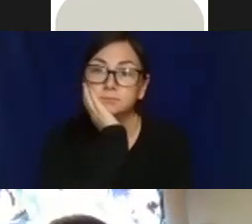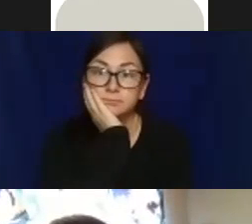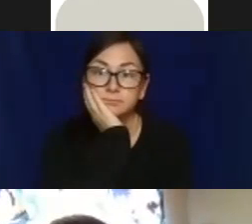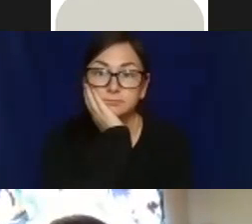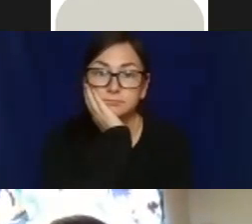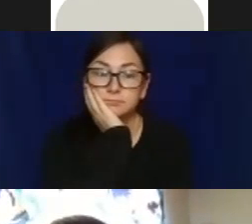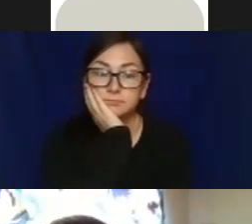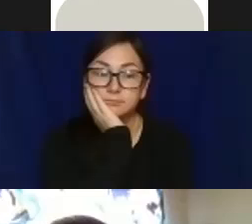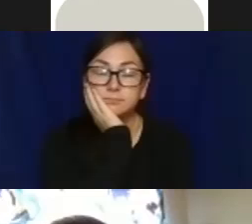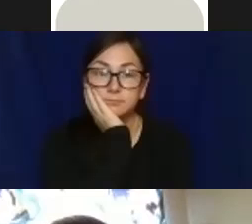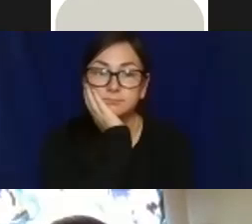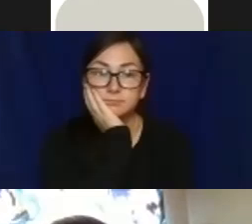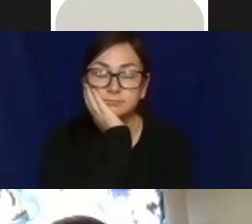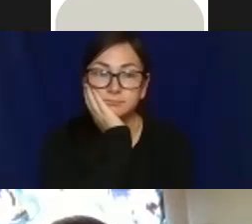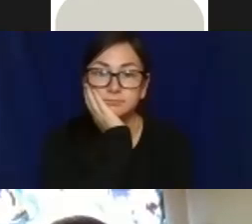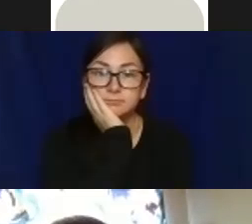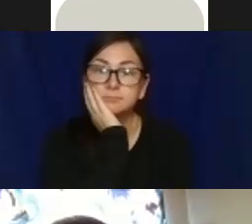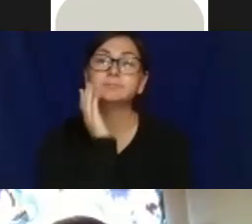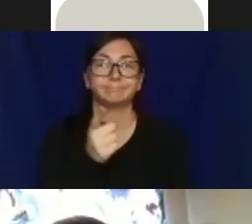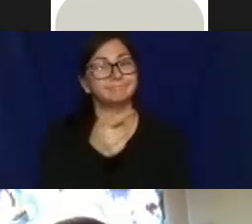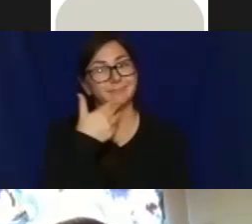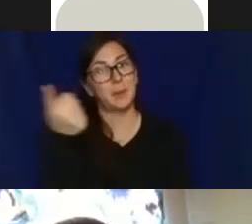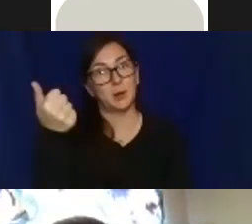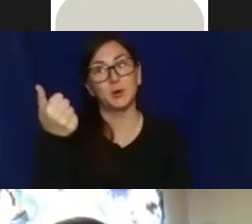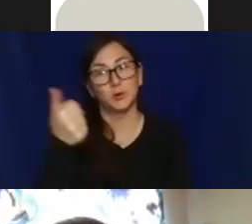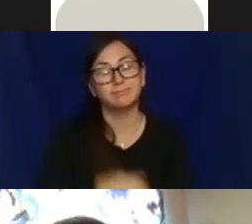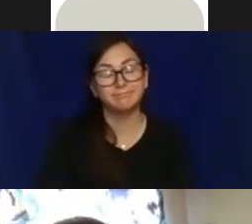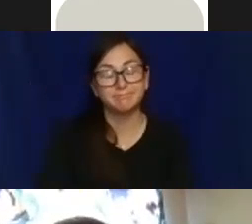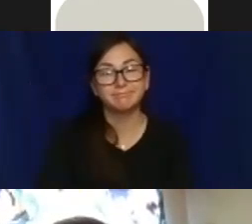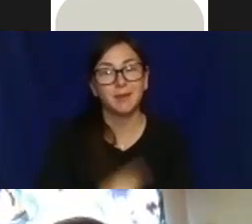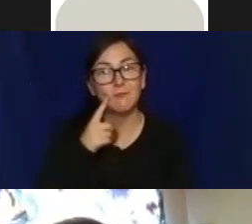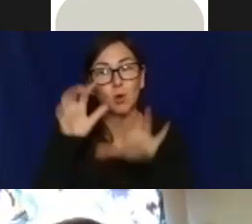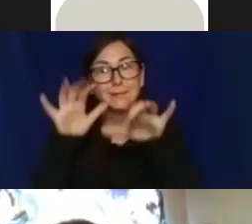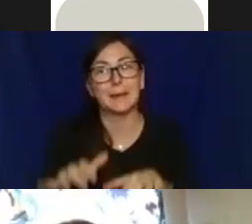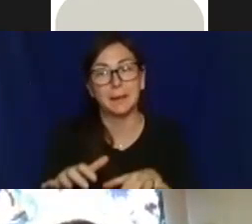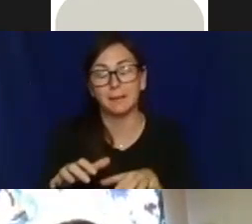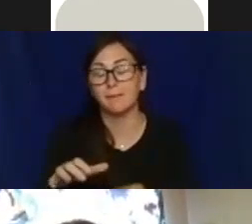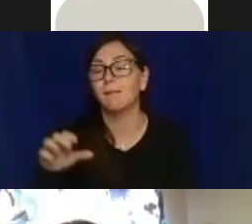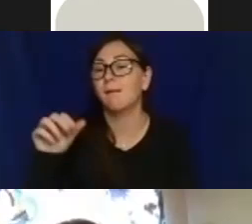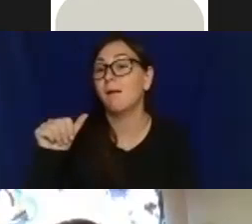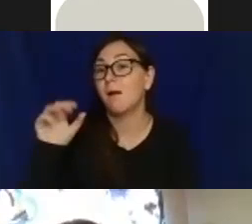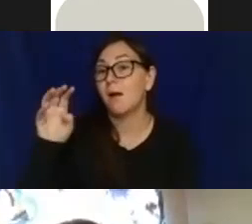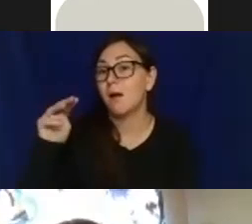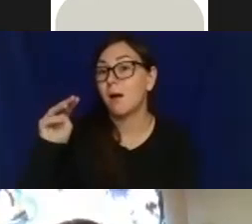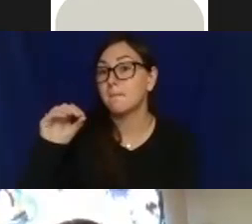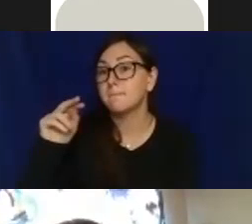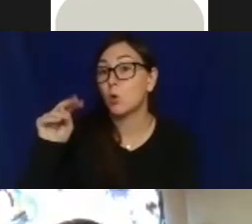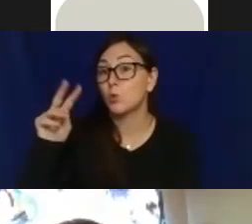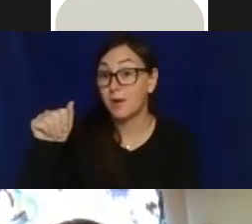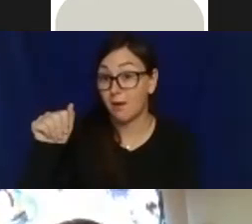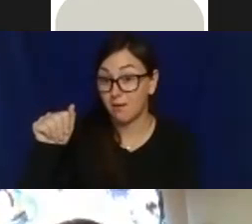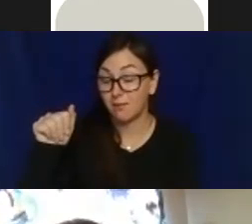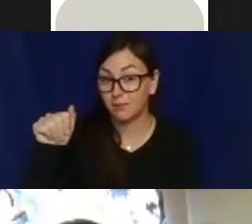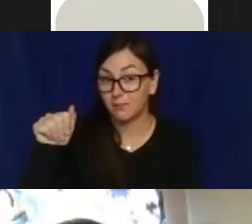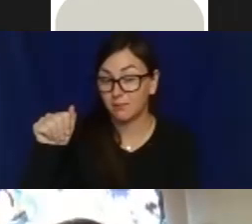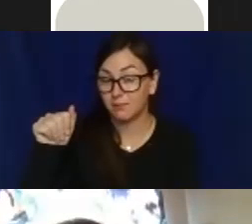this allows me to do subscript. All right, let's do ammonia. Oh, wrong